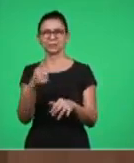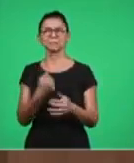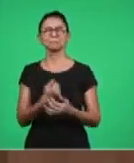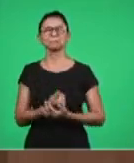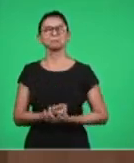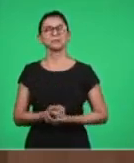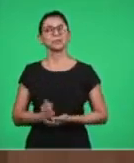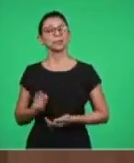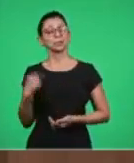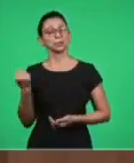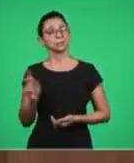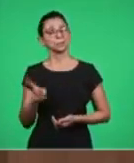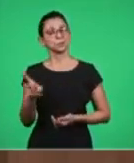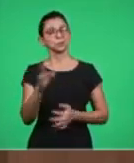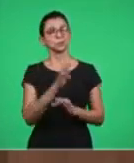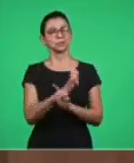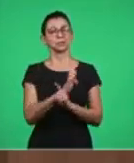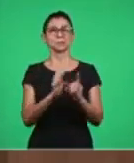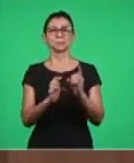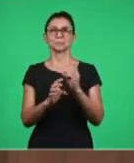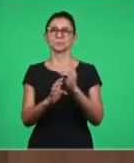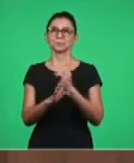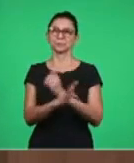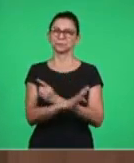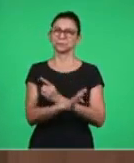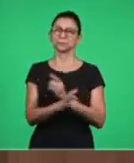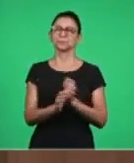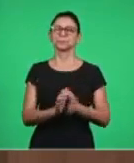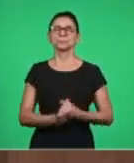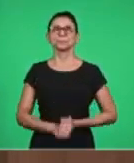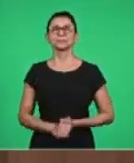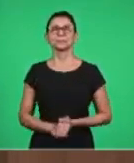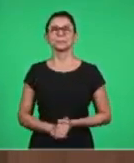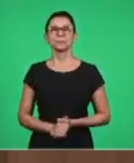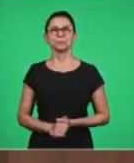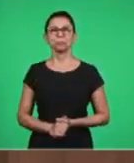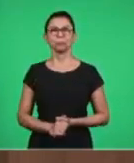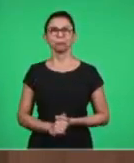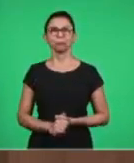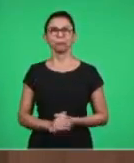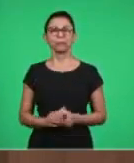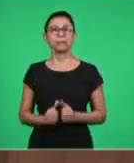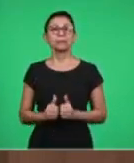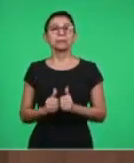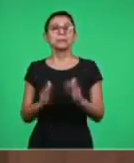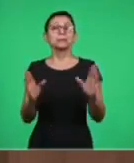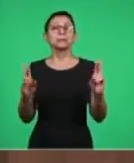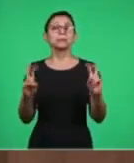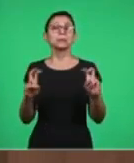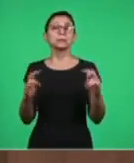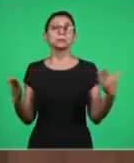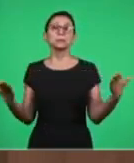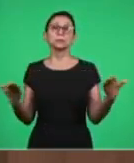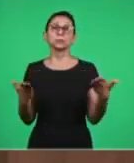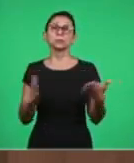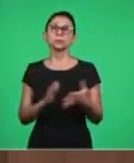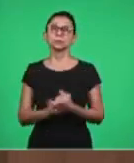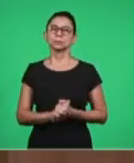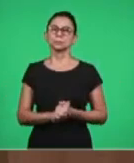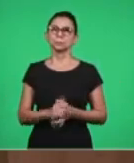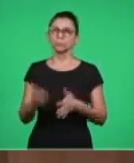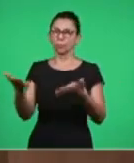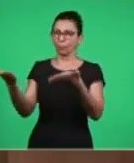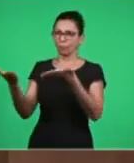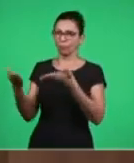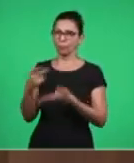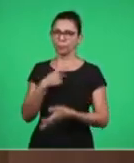orientations, and we're now going to give continuity to our Sunday school and to introduce the topic here. We